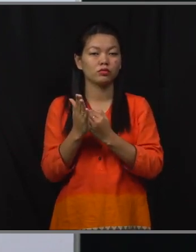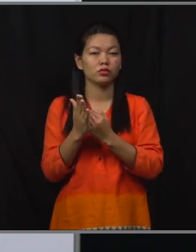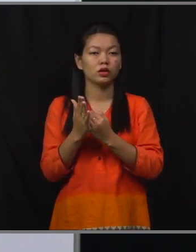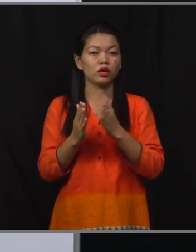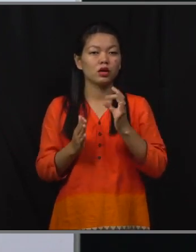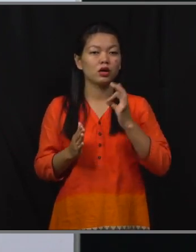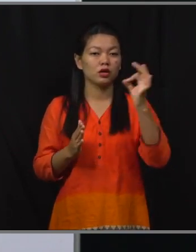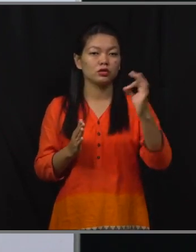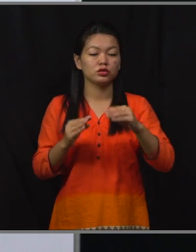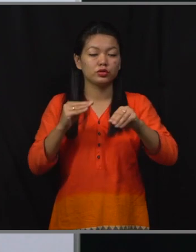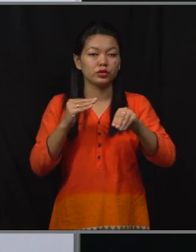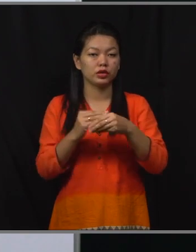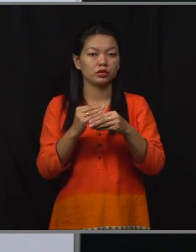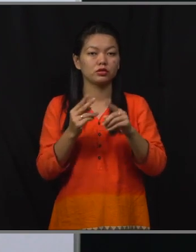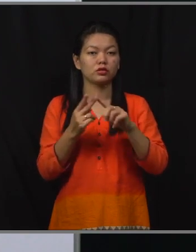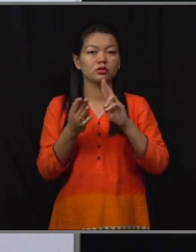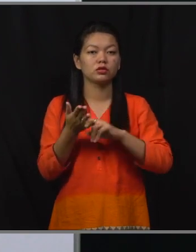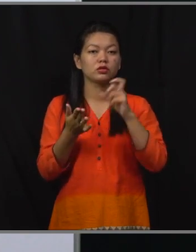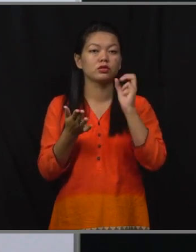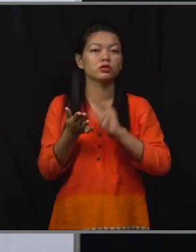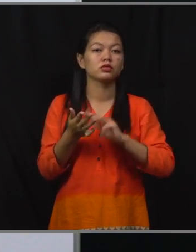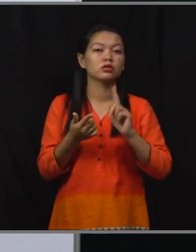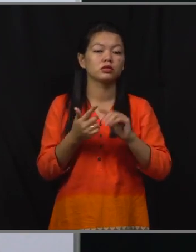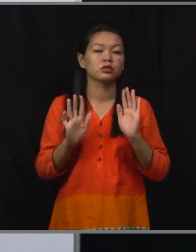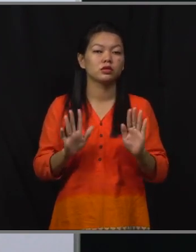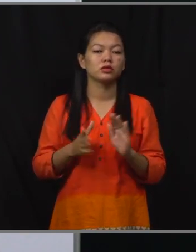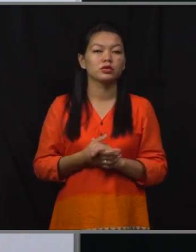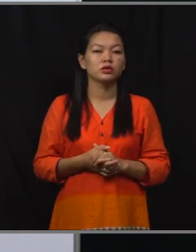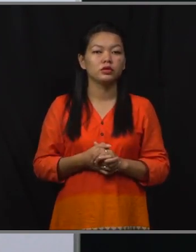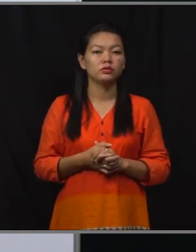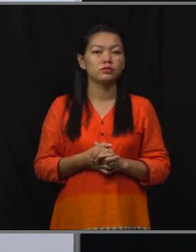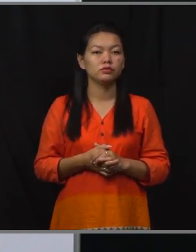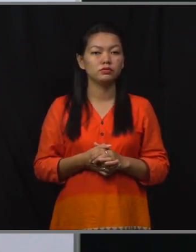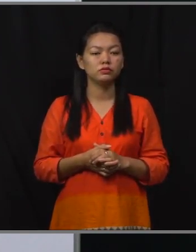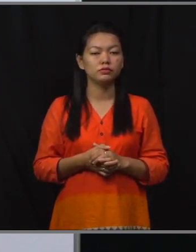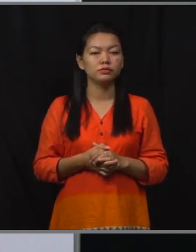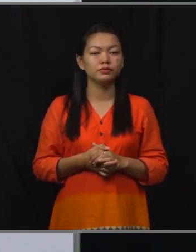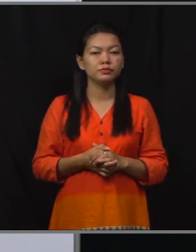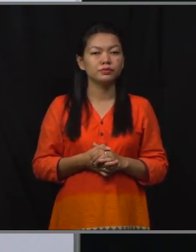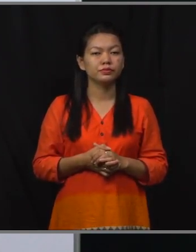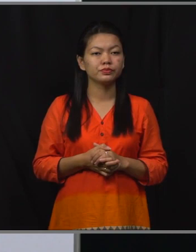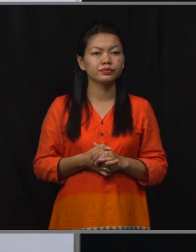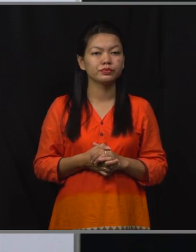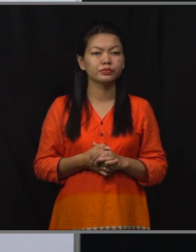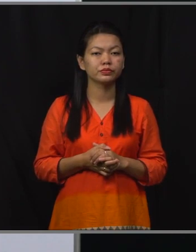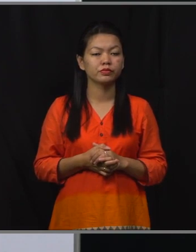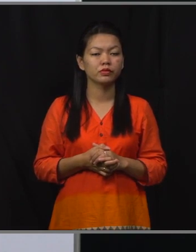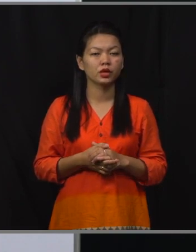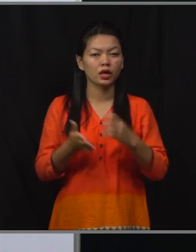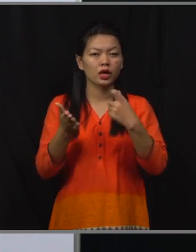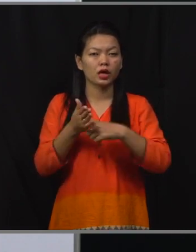income and expenditure account. Because here, in your question, on the receipt